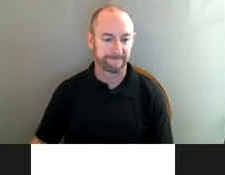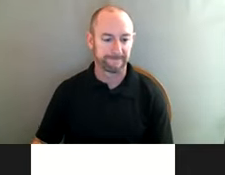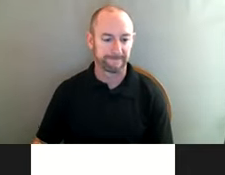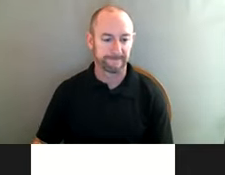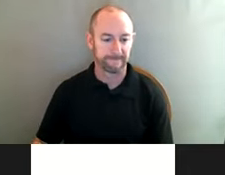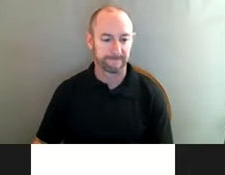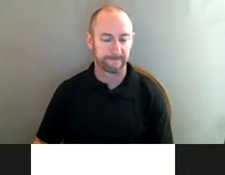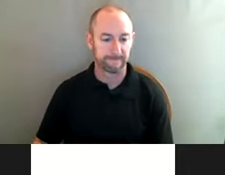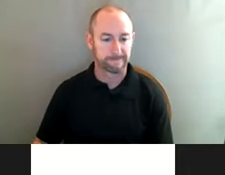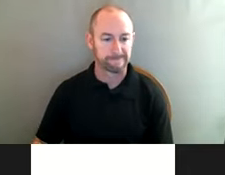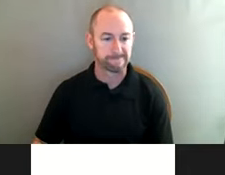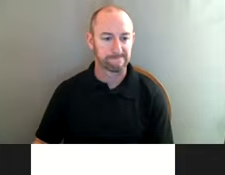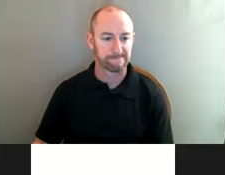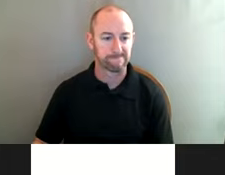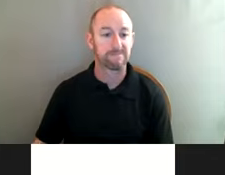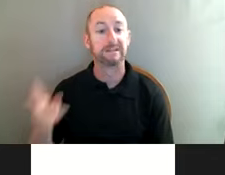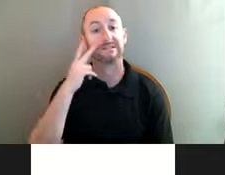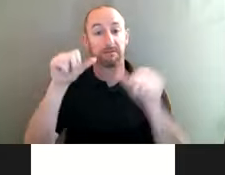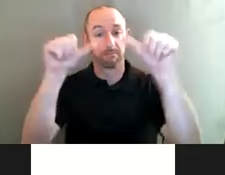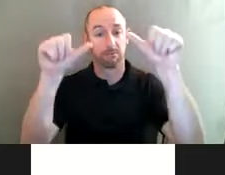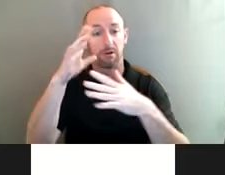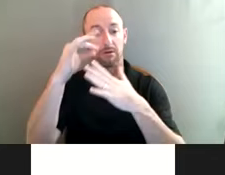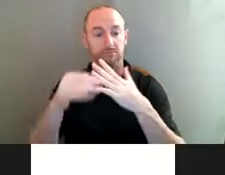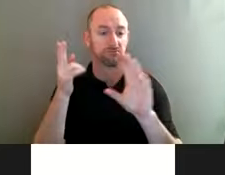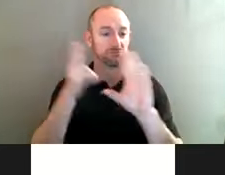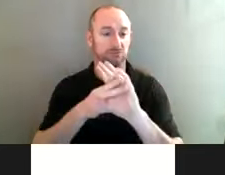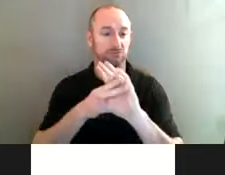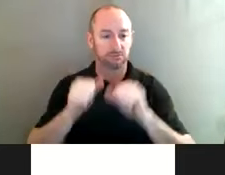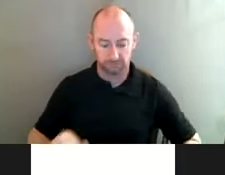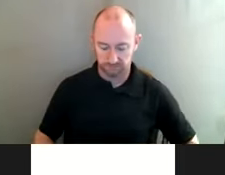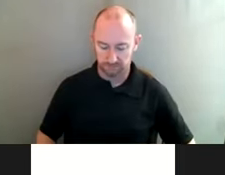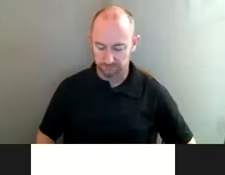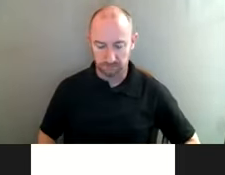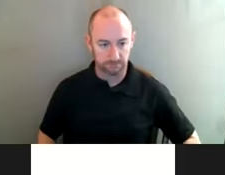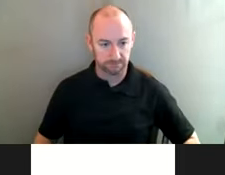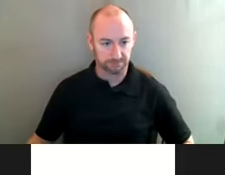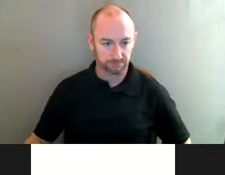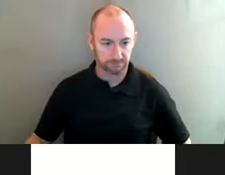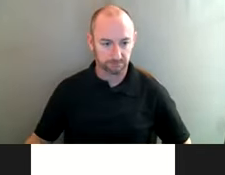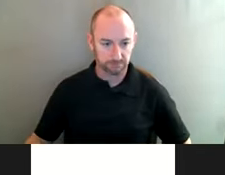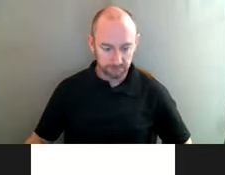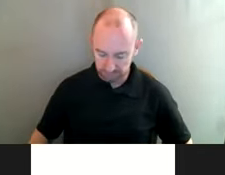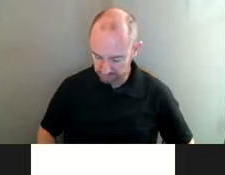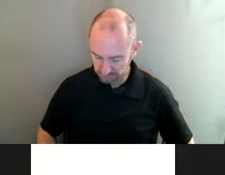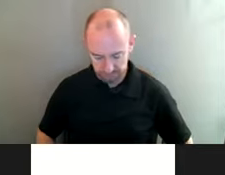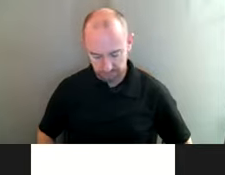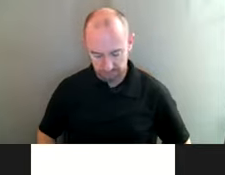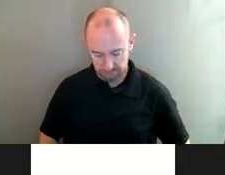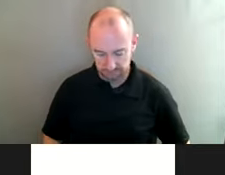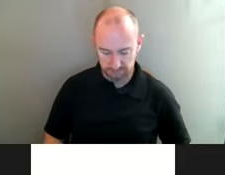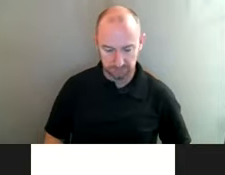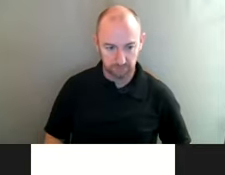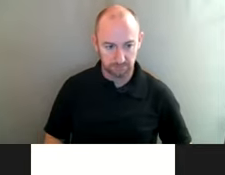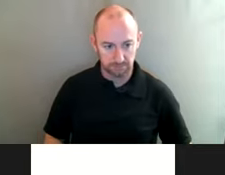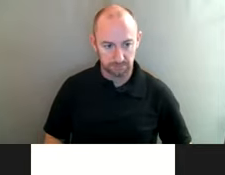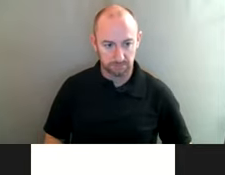So you should see the poster breakout rooms open and you just go to the poster room